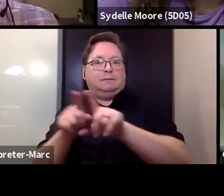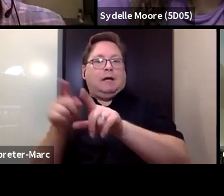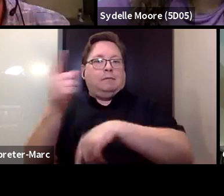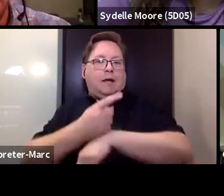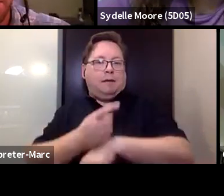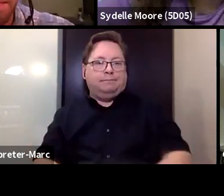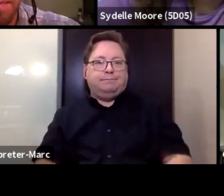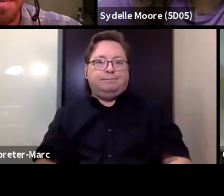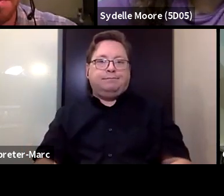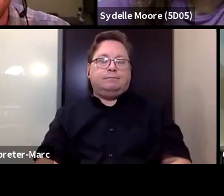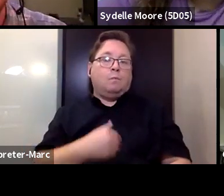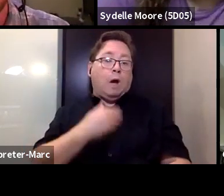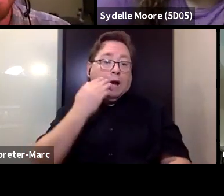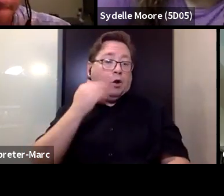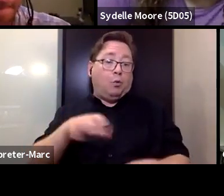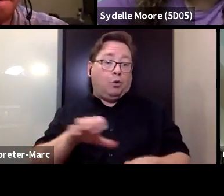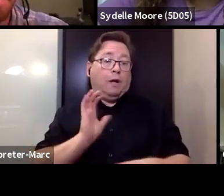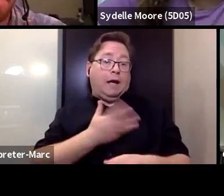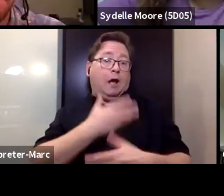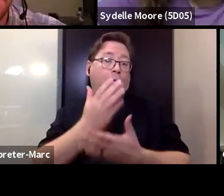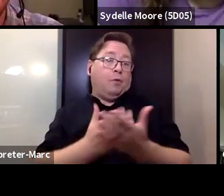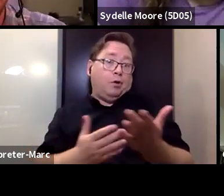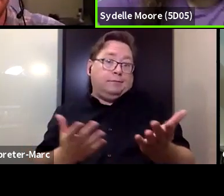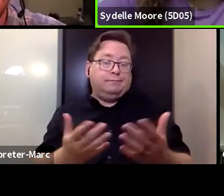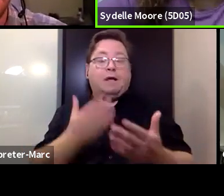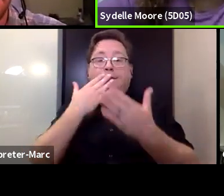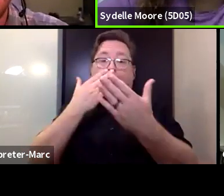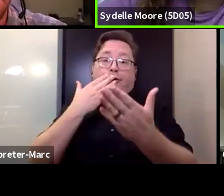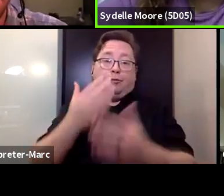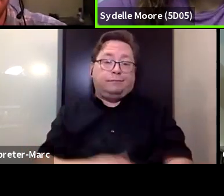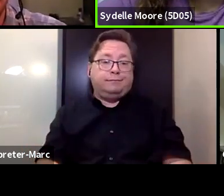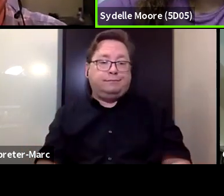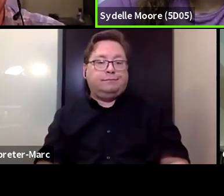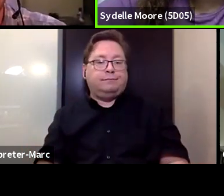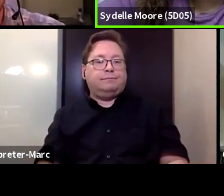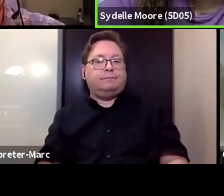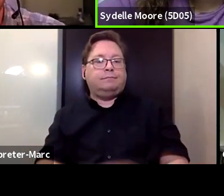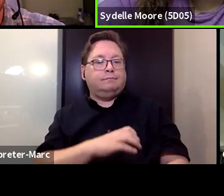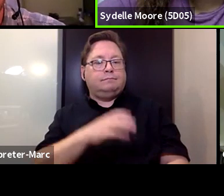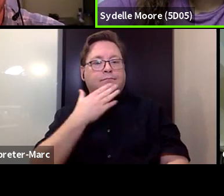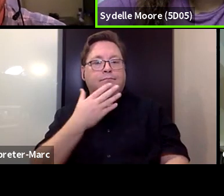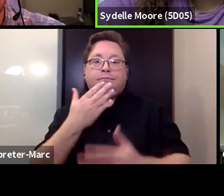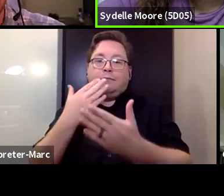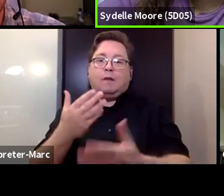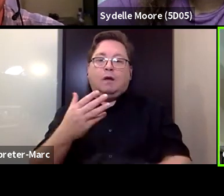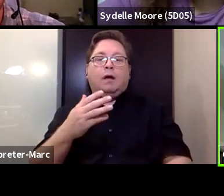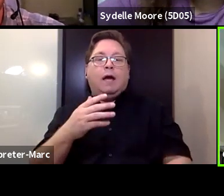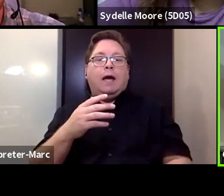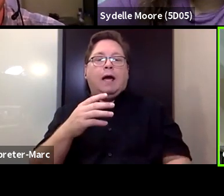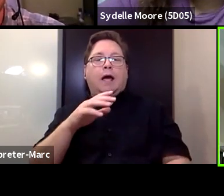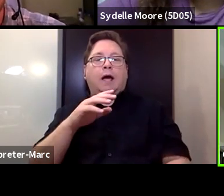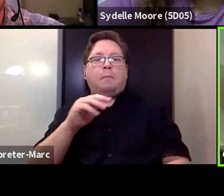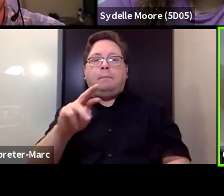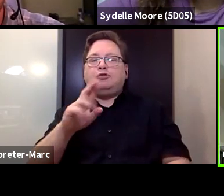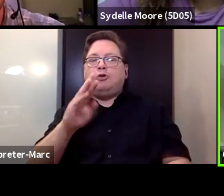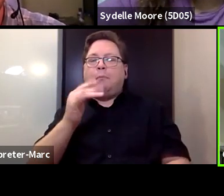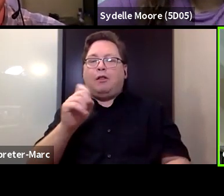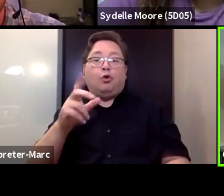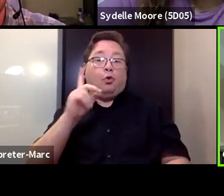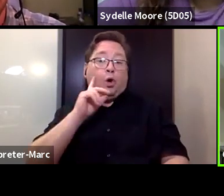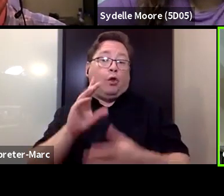Well, I know we're doing our part, that's for sure. Thank you. Mm-hmm, sure, thank you. And Mr. Miller, since you're still on the line, you heard the